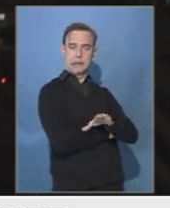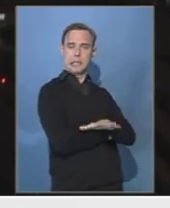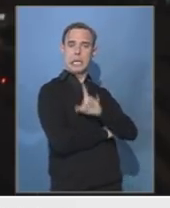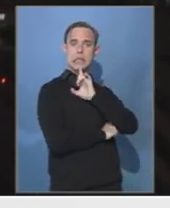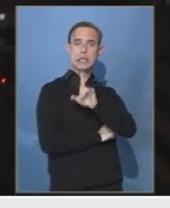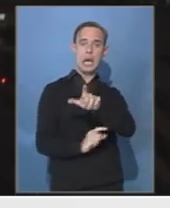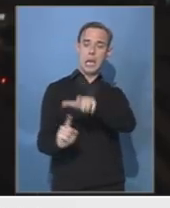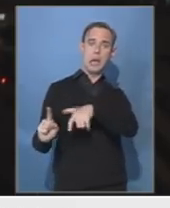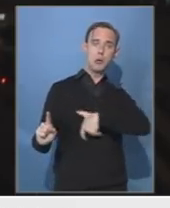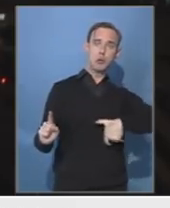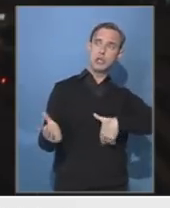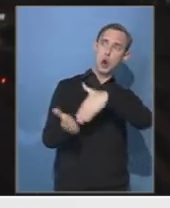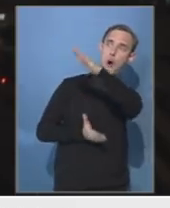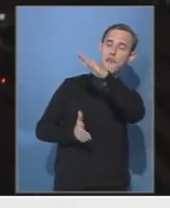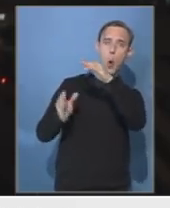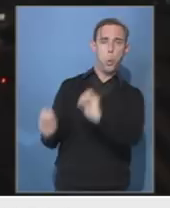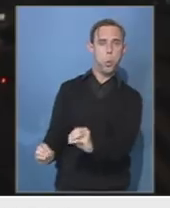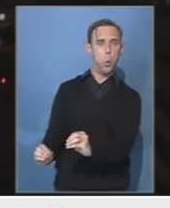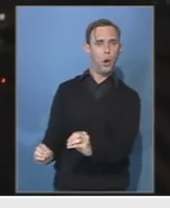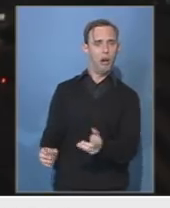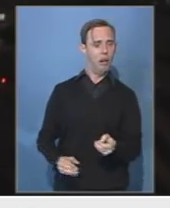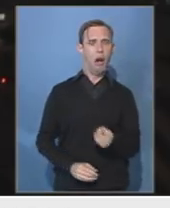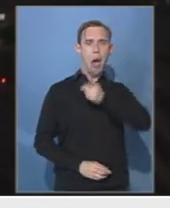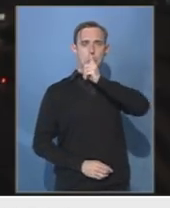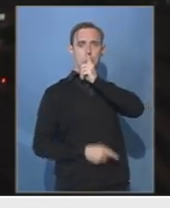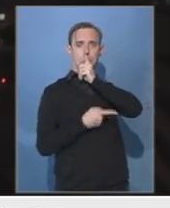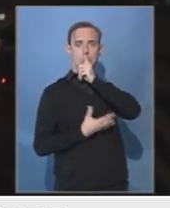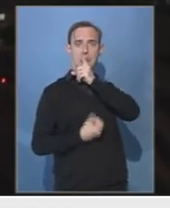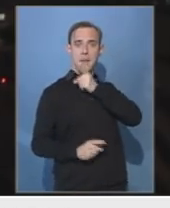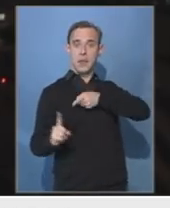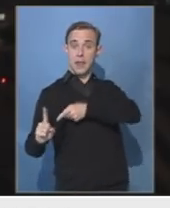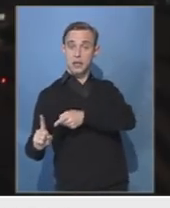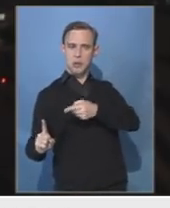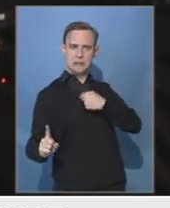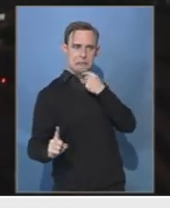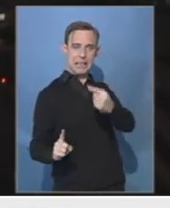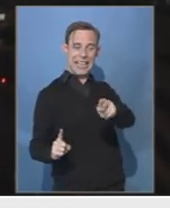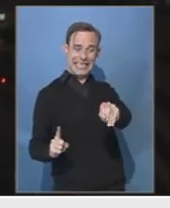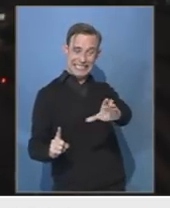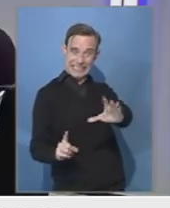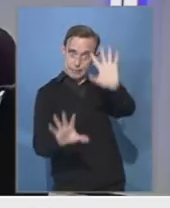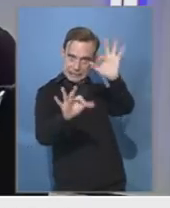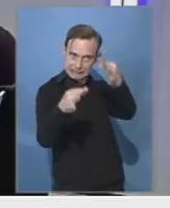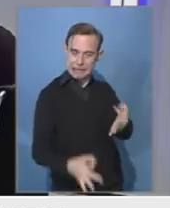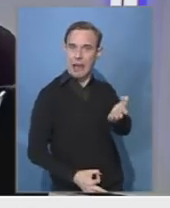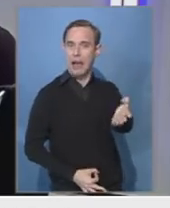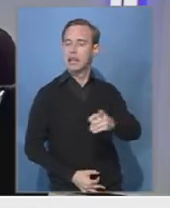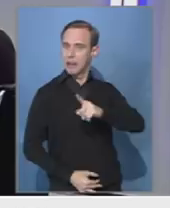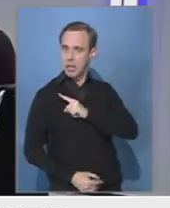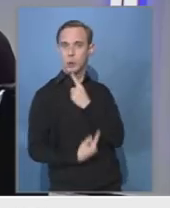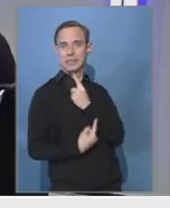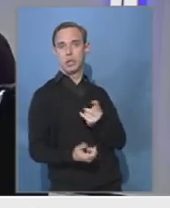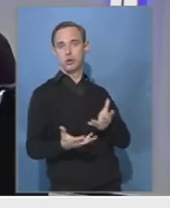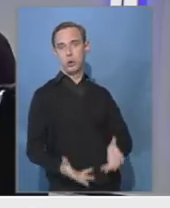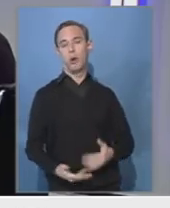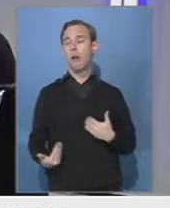he is saying, I'd rather want the NEC to make a decision than the top 6 or even the NWC. All right, Melanie, we're going to have to leave it there. Unfortunately,